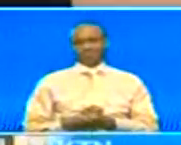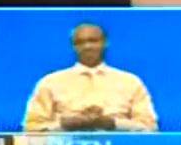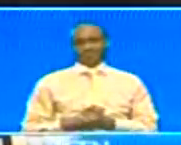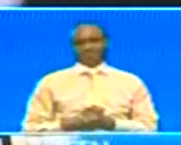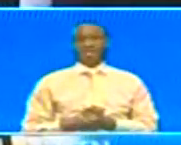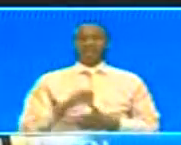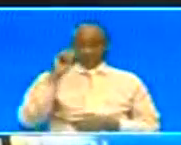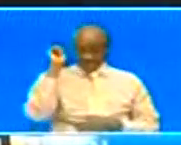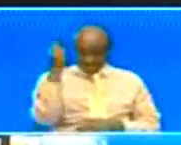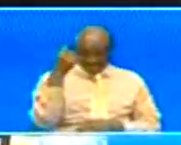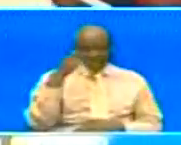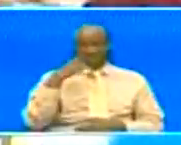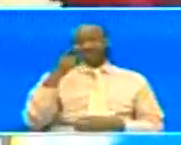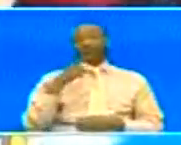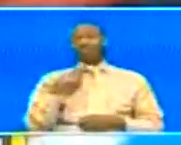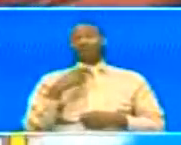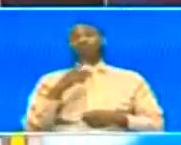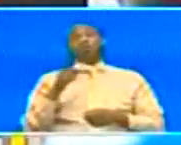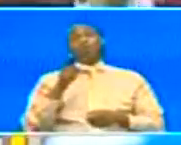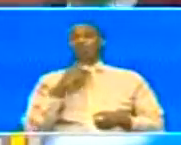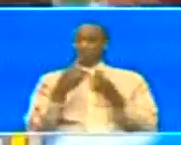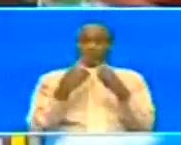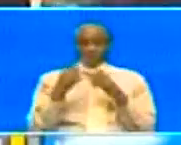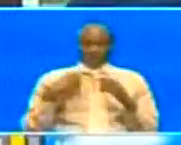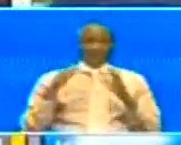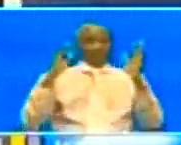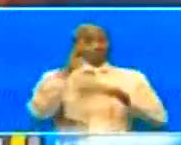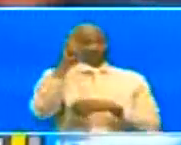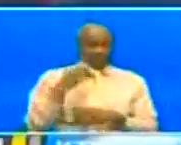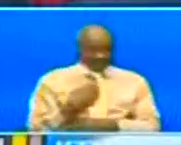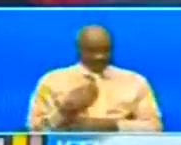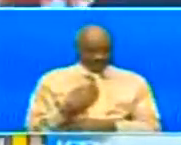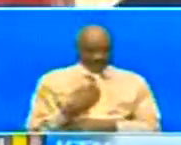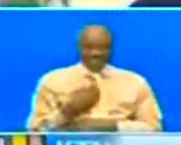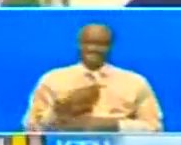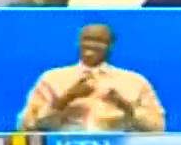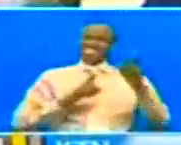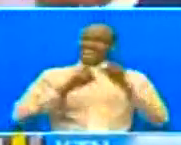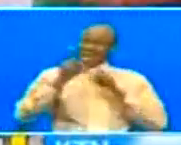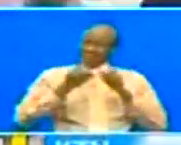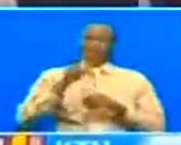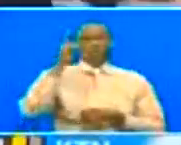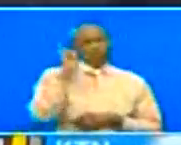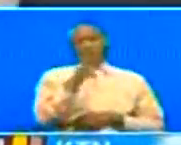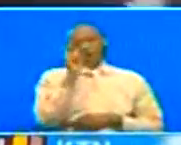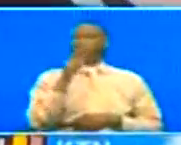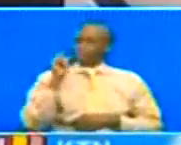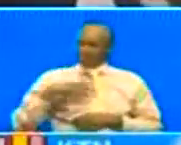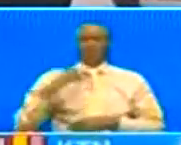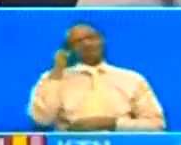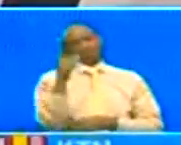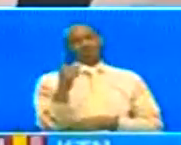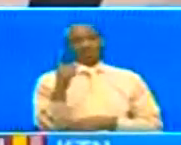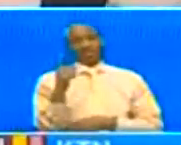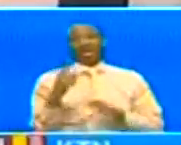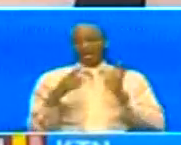The president's outbursts have once again raised the big question. Are travel advisories misunderstood? Take